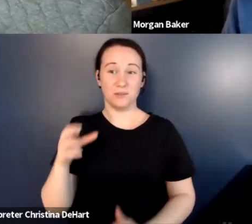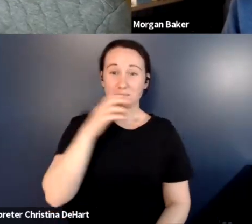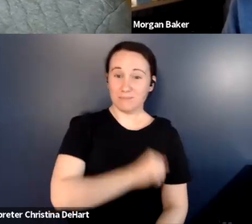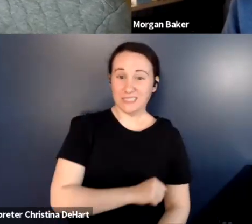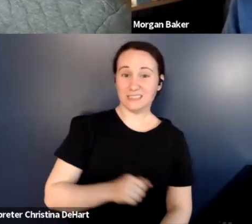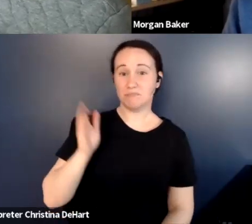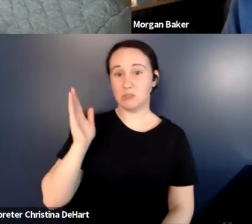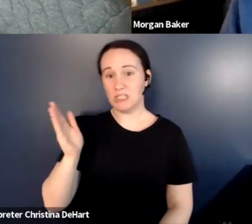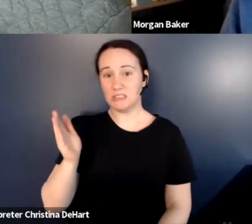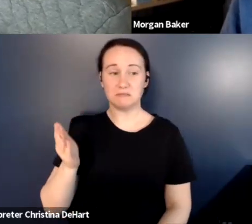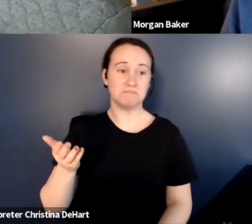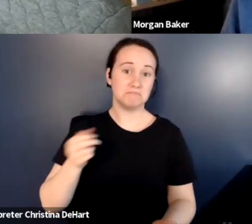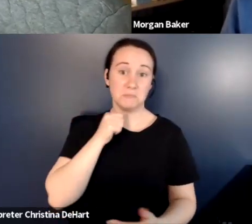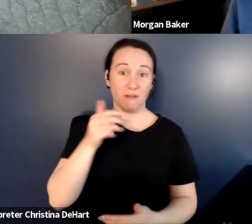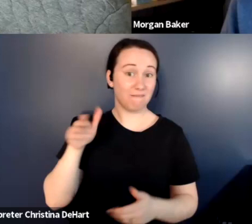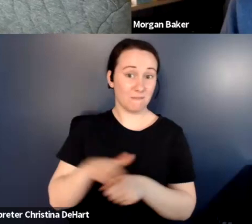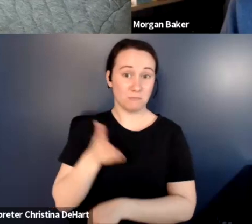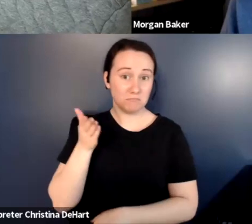today.